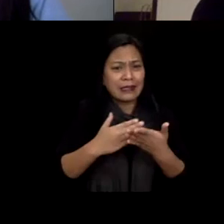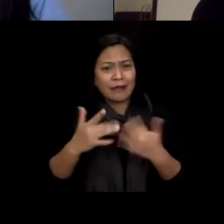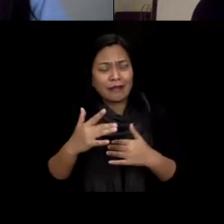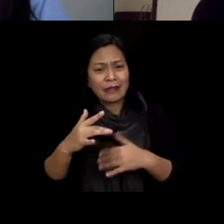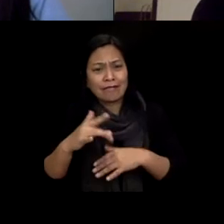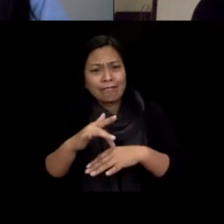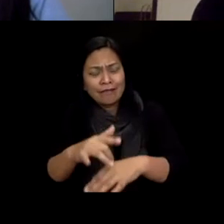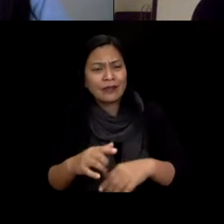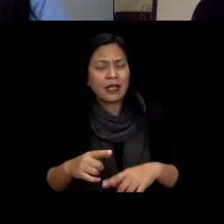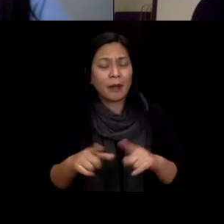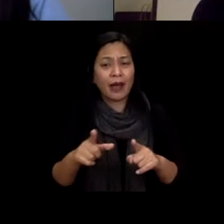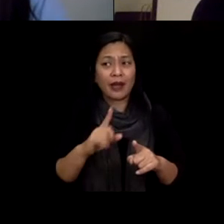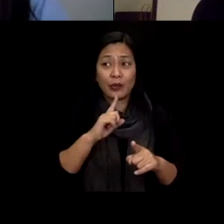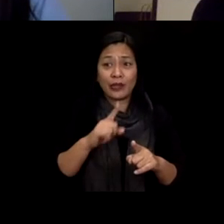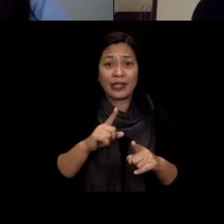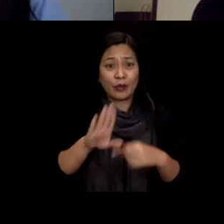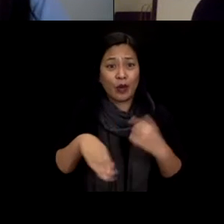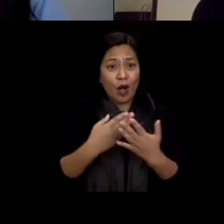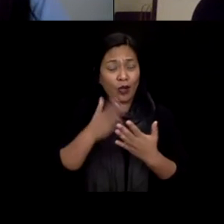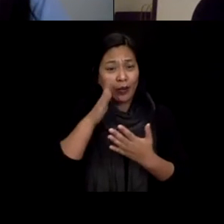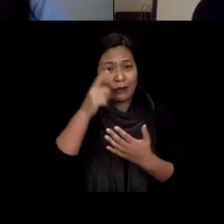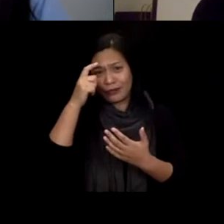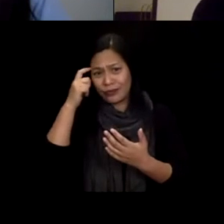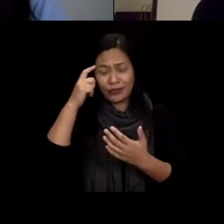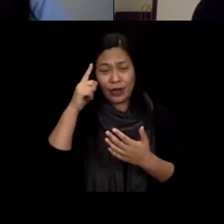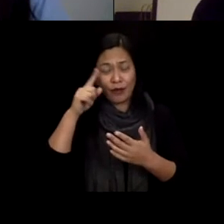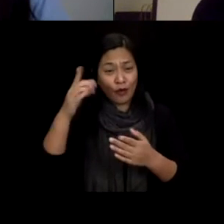light. I'm not making light of it. It's like very, very